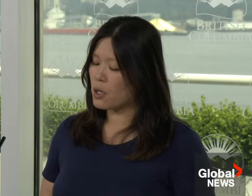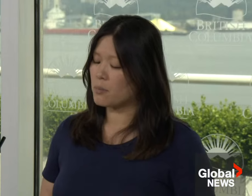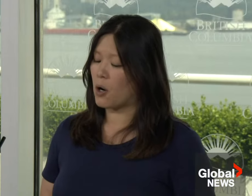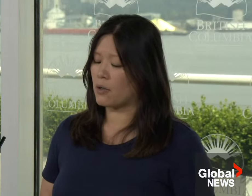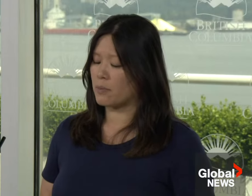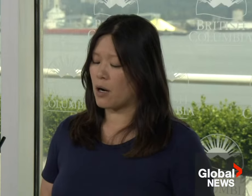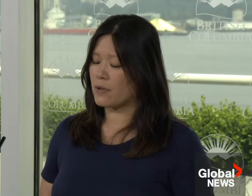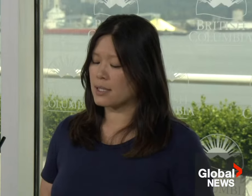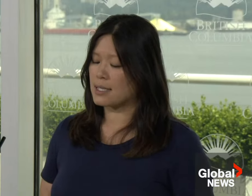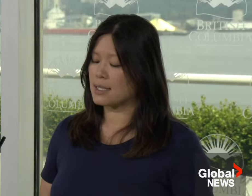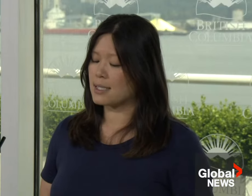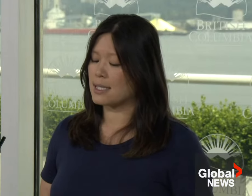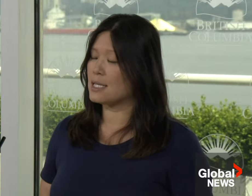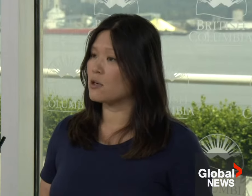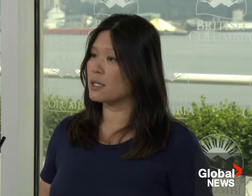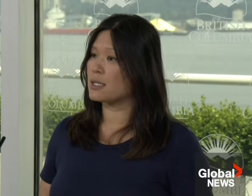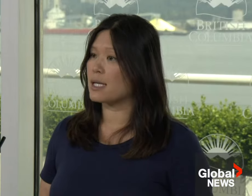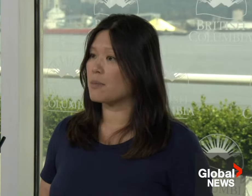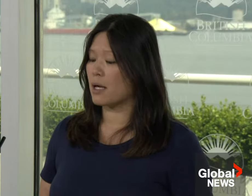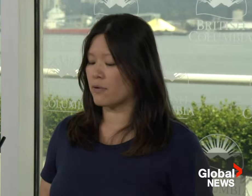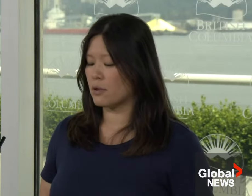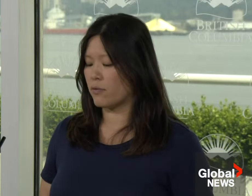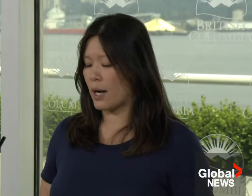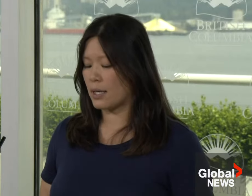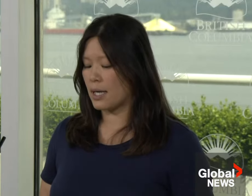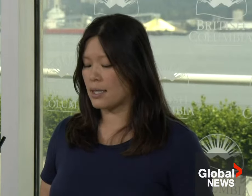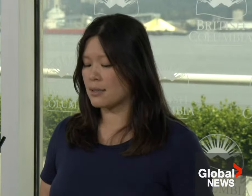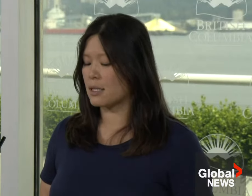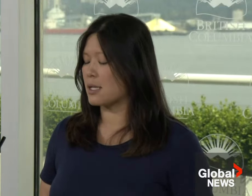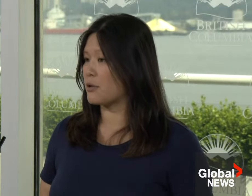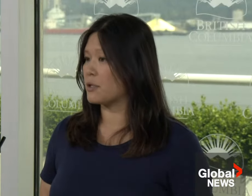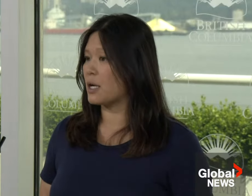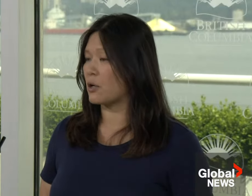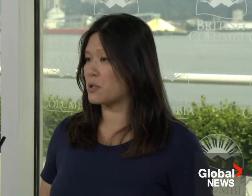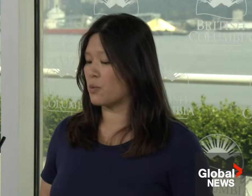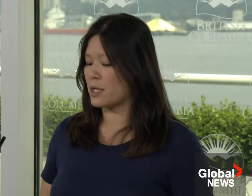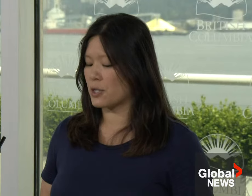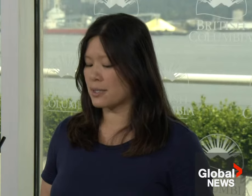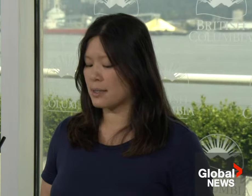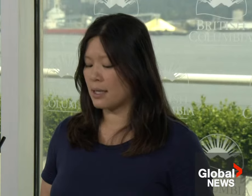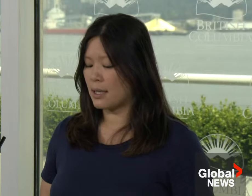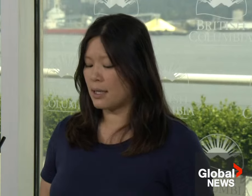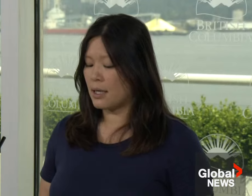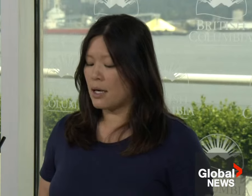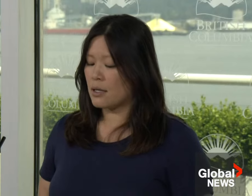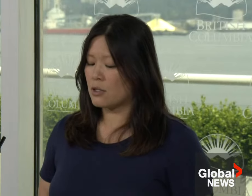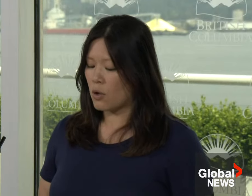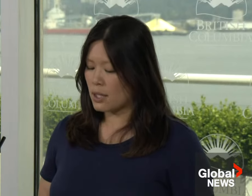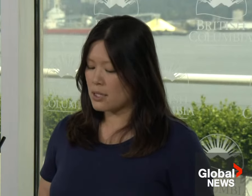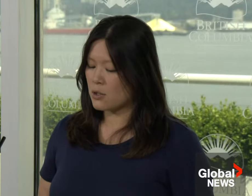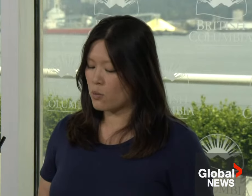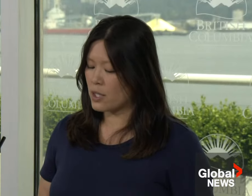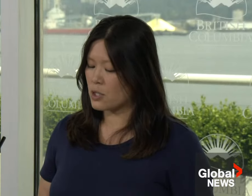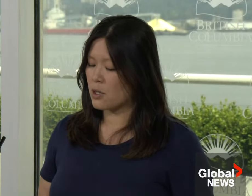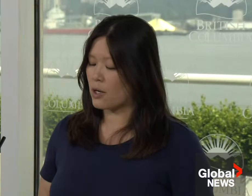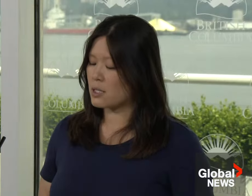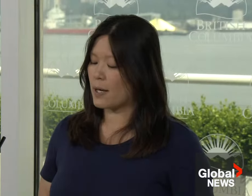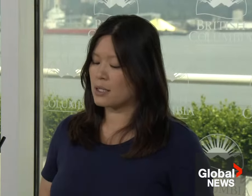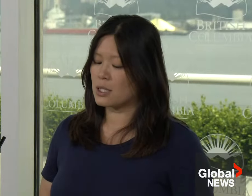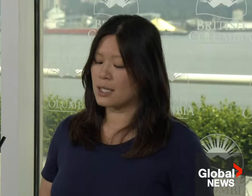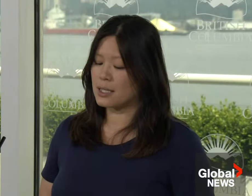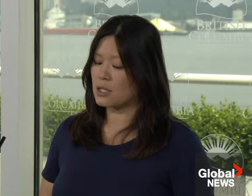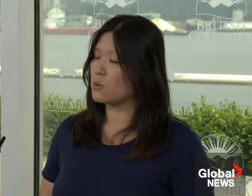the northern part of the province, they didn't see nearly the same level of rain as the southern and coastal regions. The northeastern regions